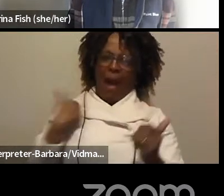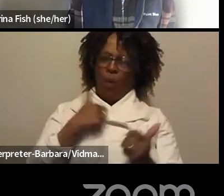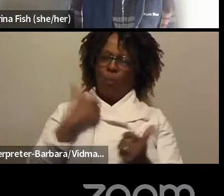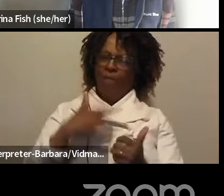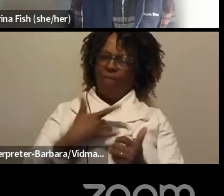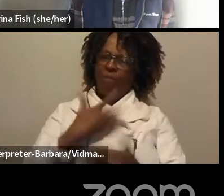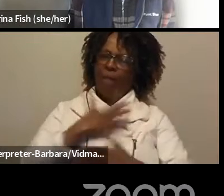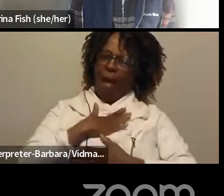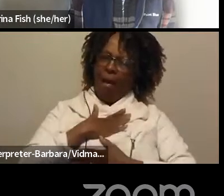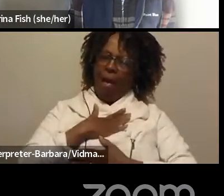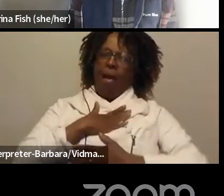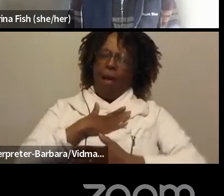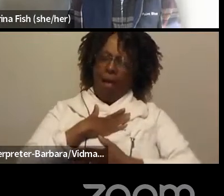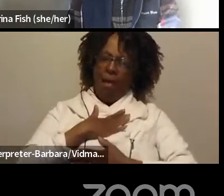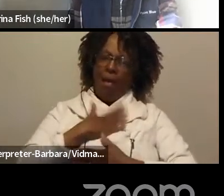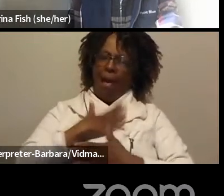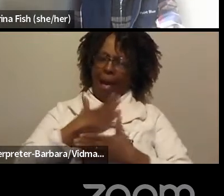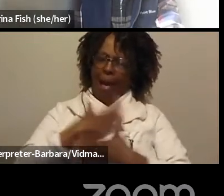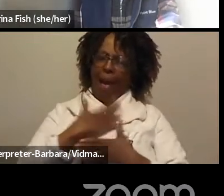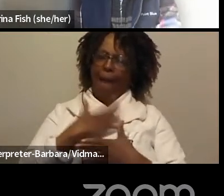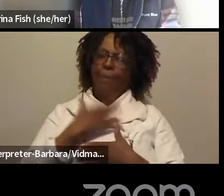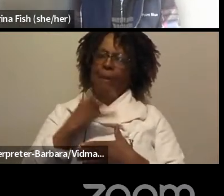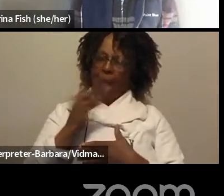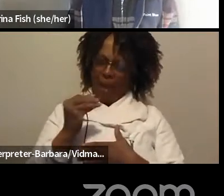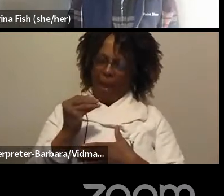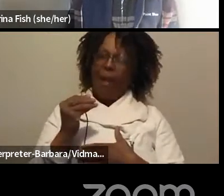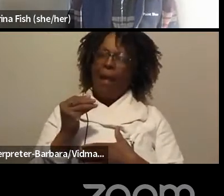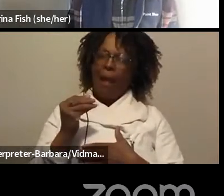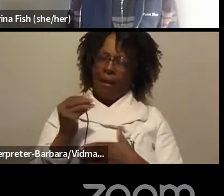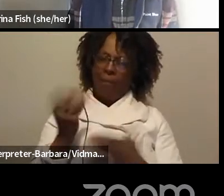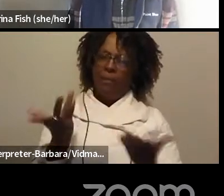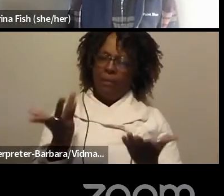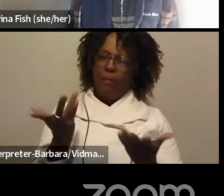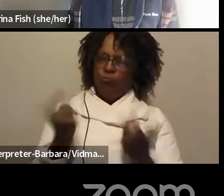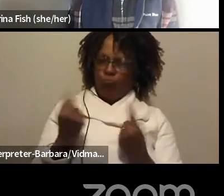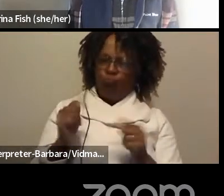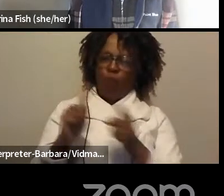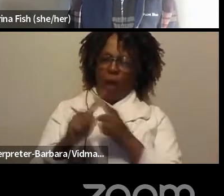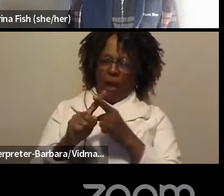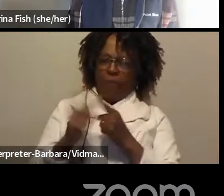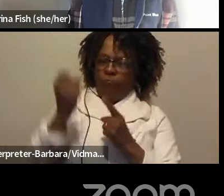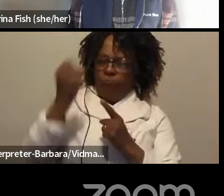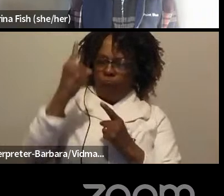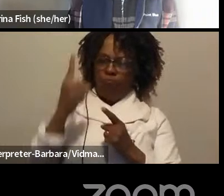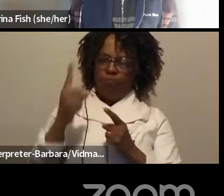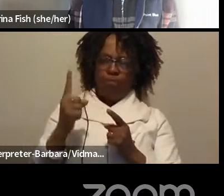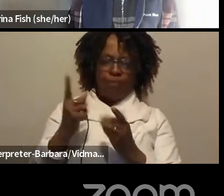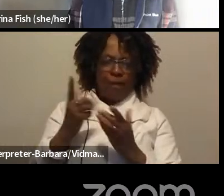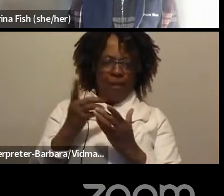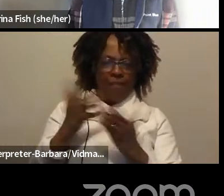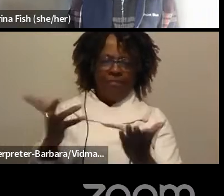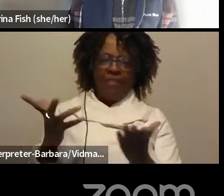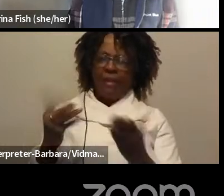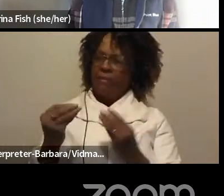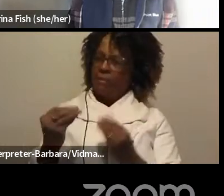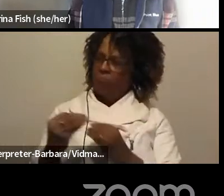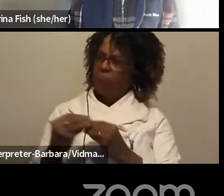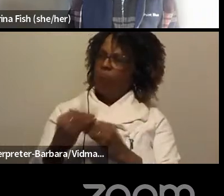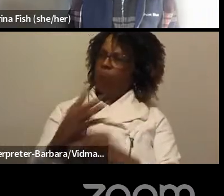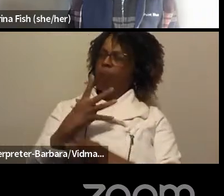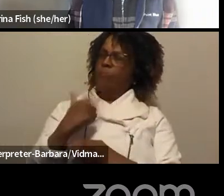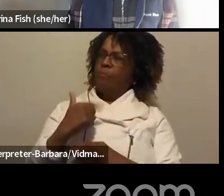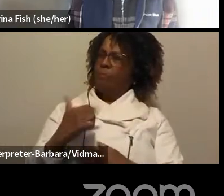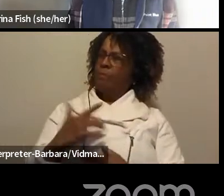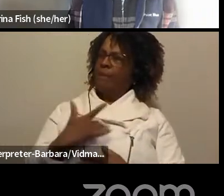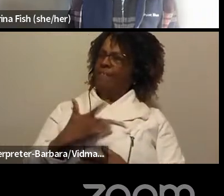change, and it's okay for it to change, and you should be trying to figure out other things that make you happy. and constantly evolving those so that they can keep